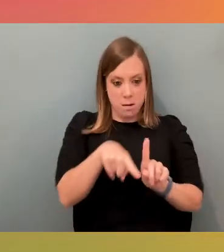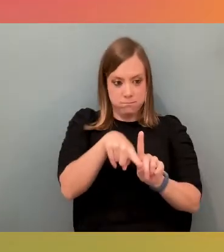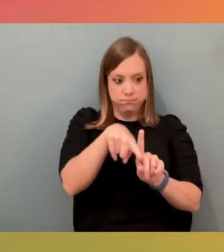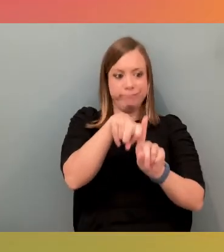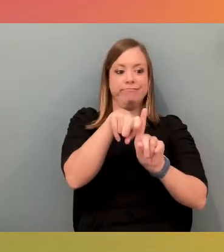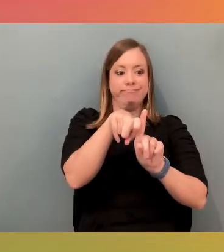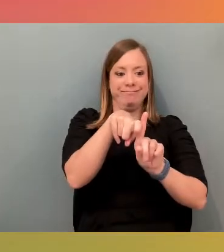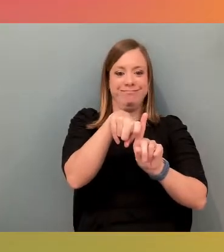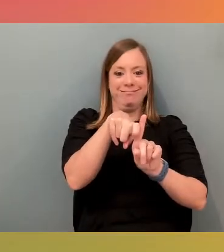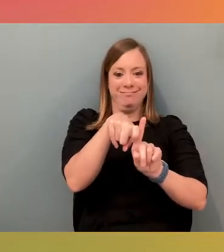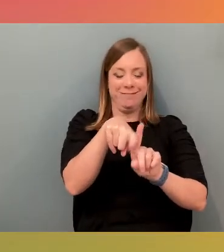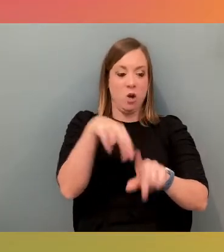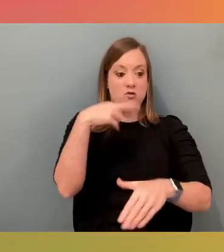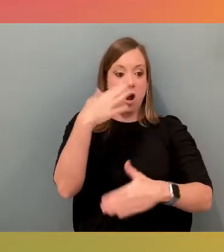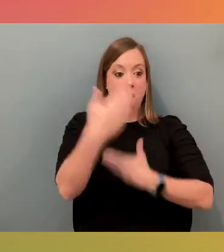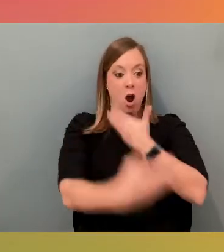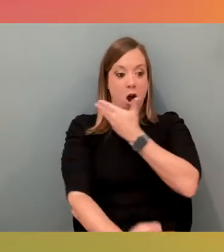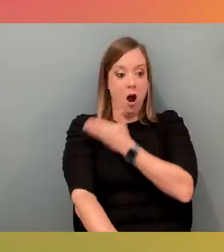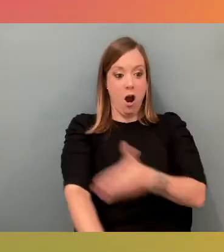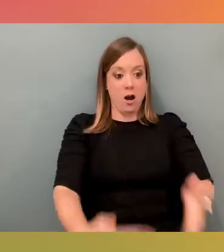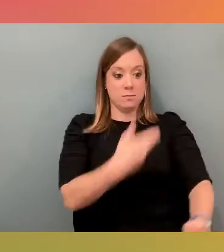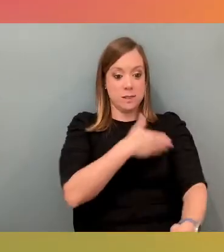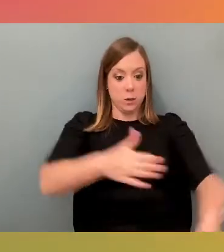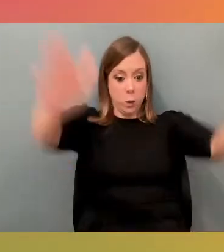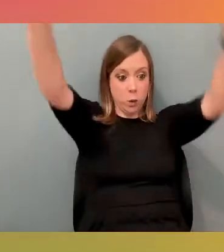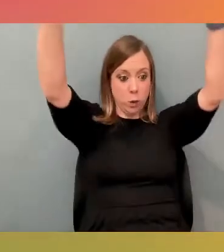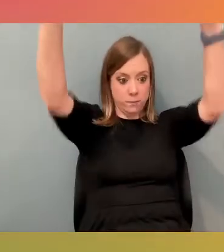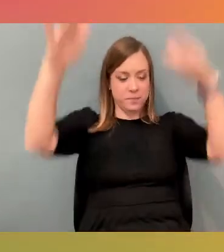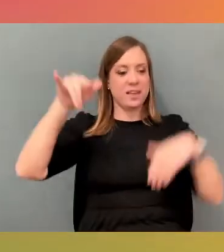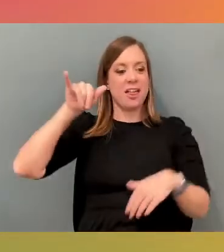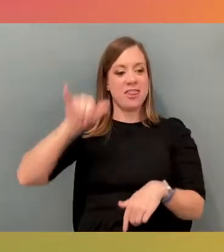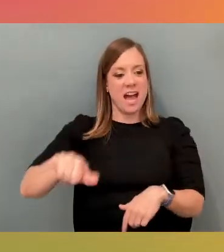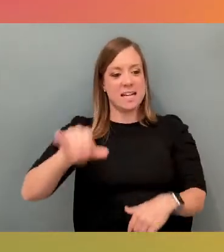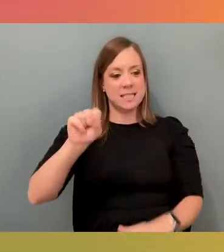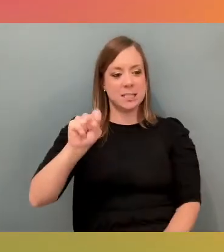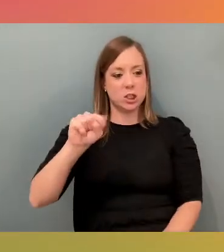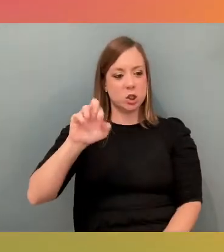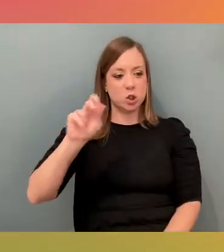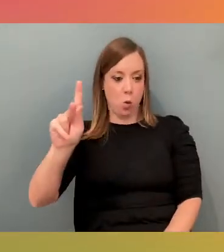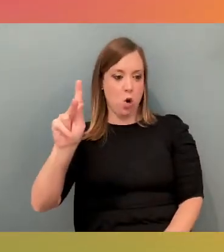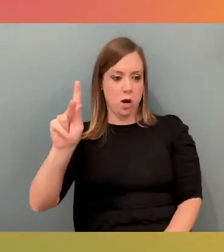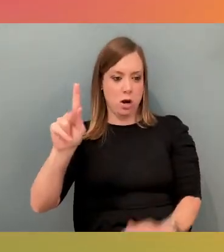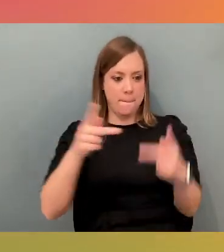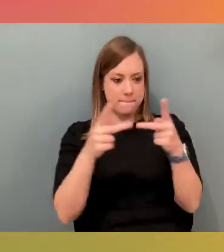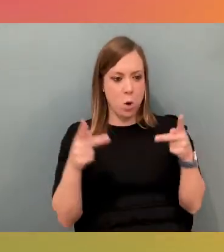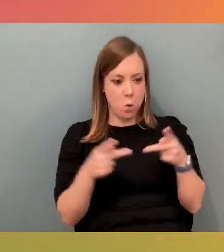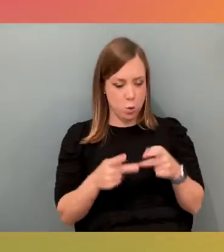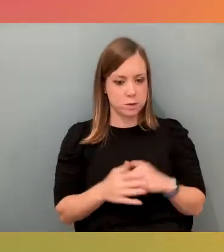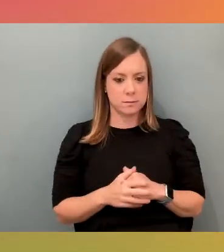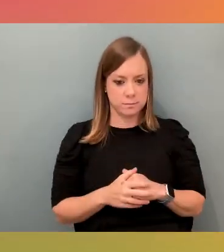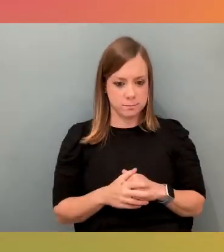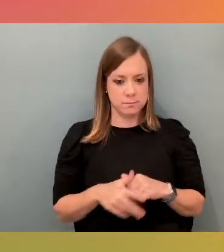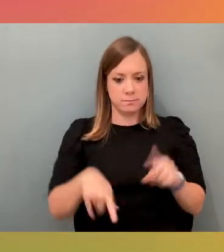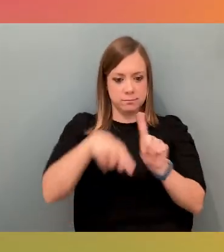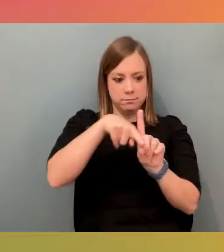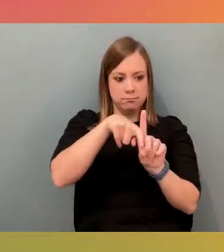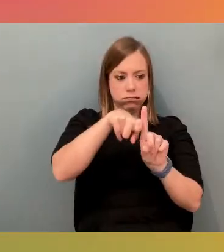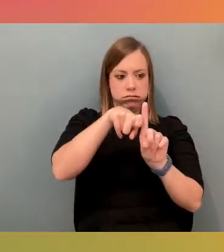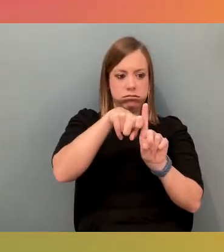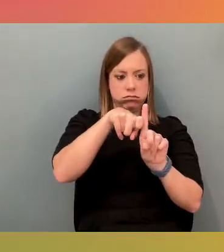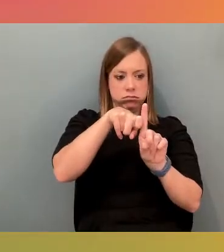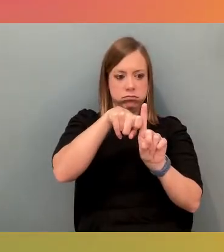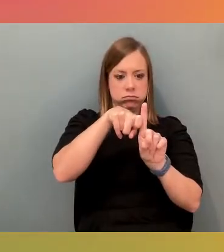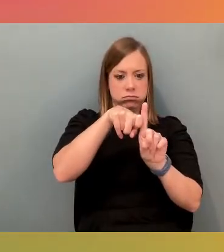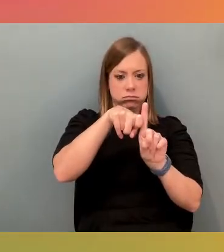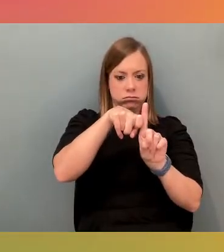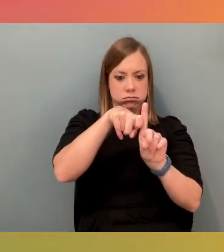knee in as high as you can. This is our stork pose. Breathing here, finding that balance.